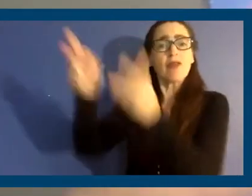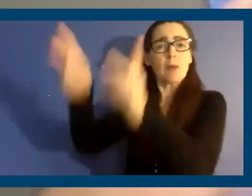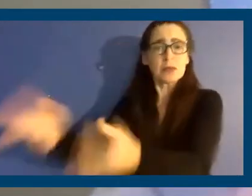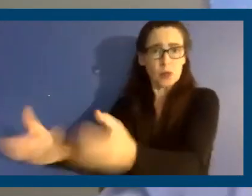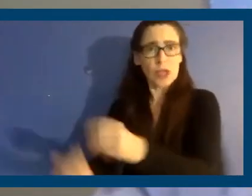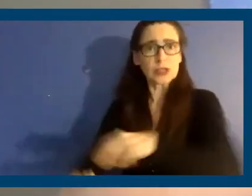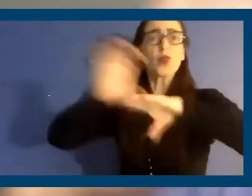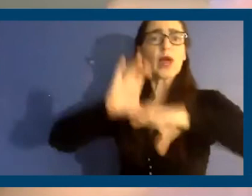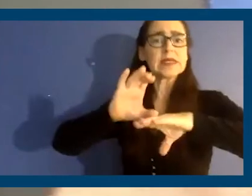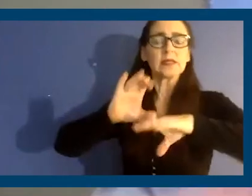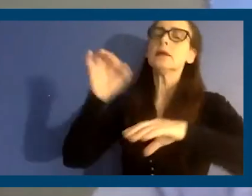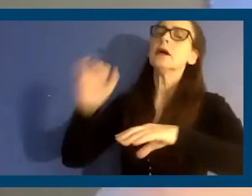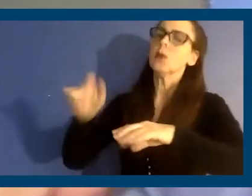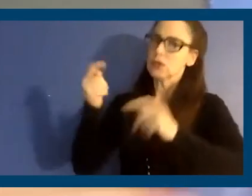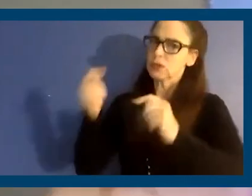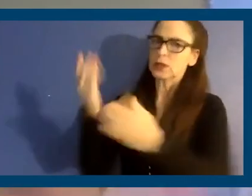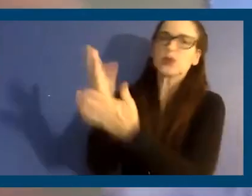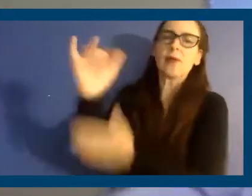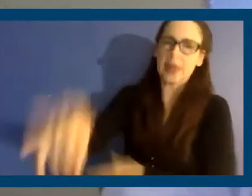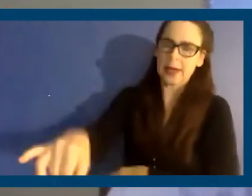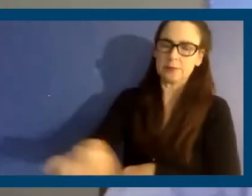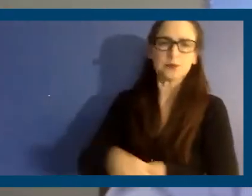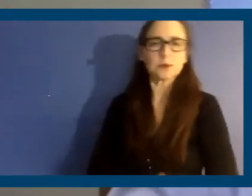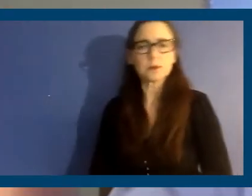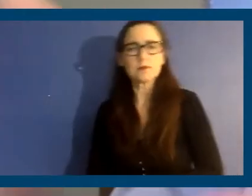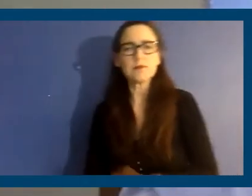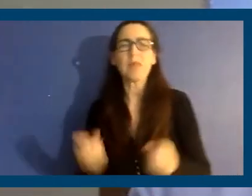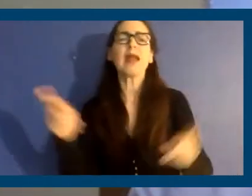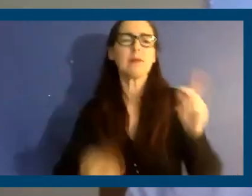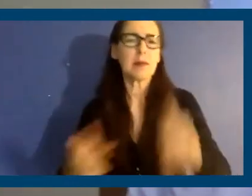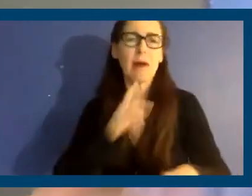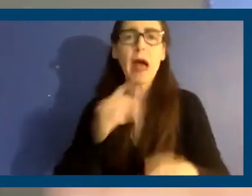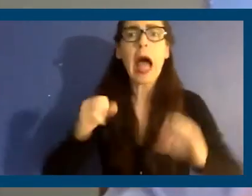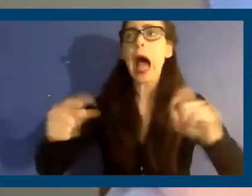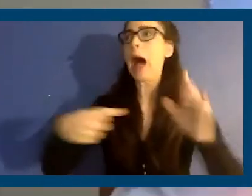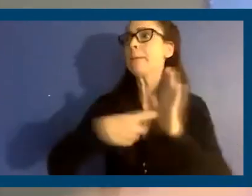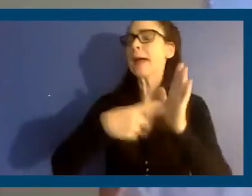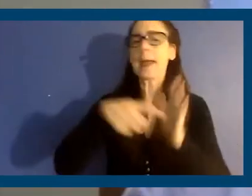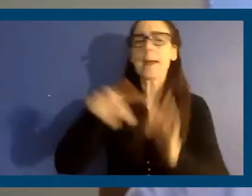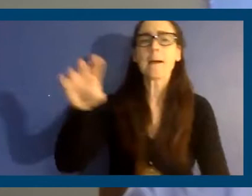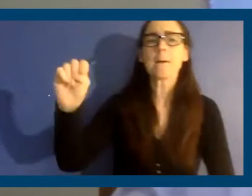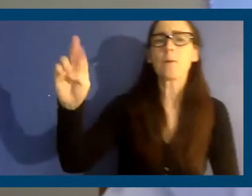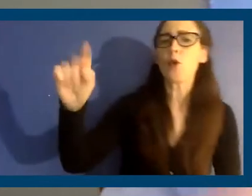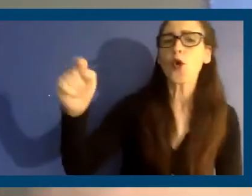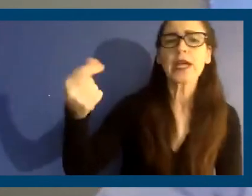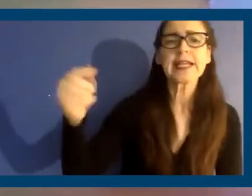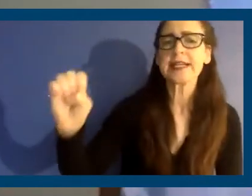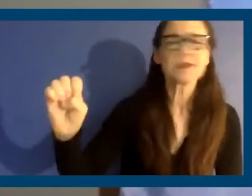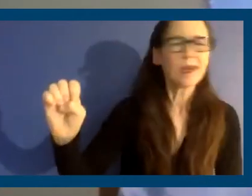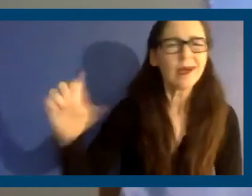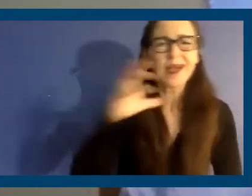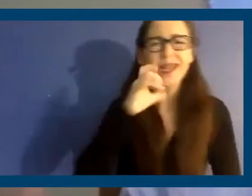that's what we're trying to stop. So this is not saying, I know a lot of people are talking about how are they going to pay their mortgage. This is not about rent